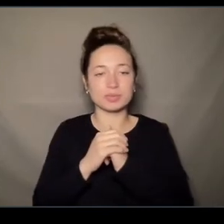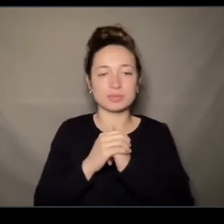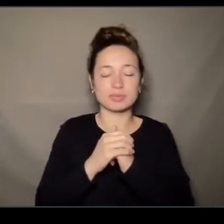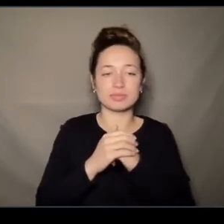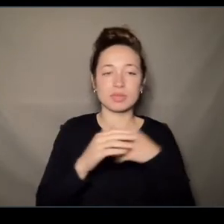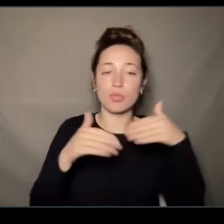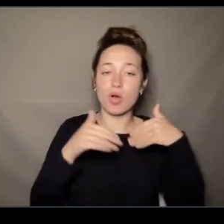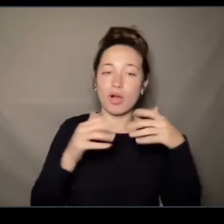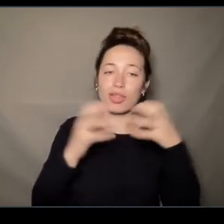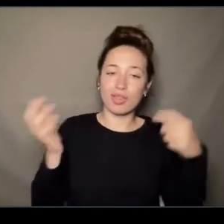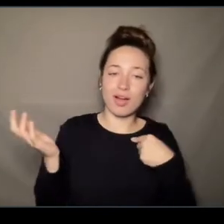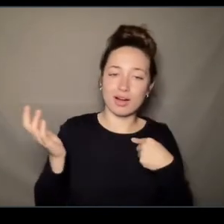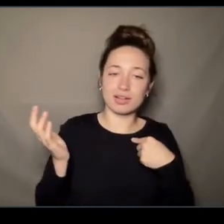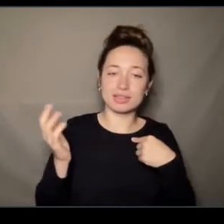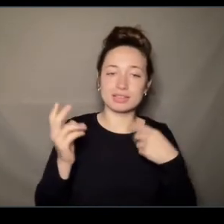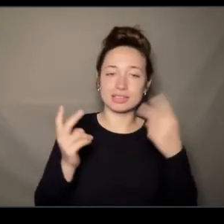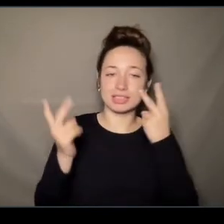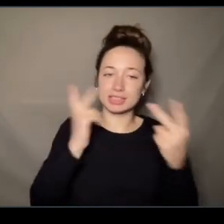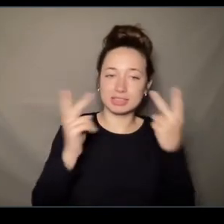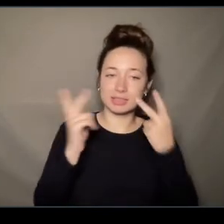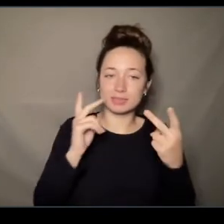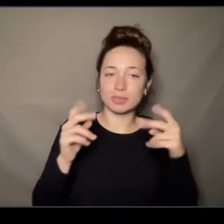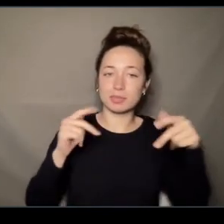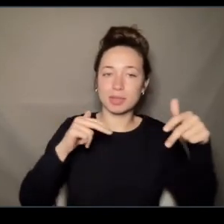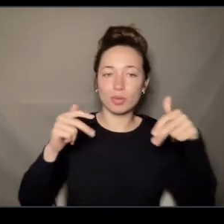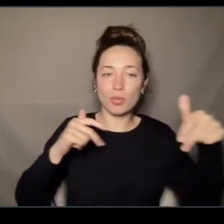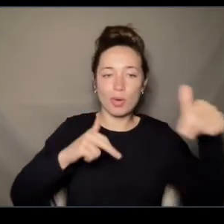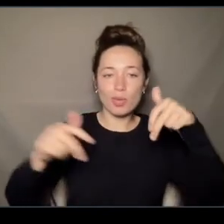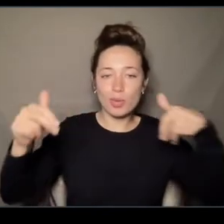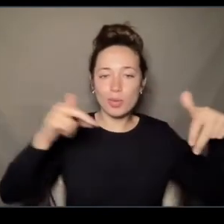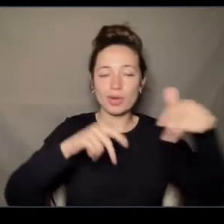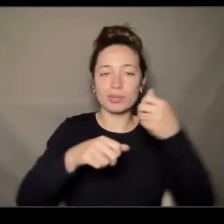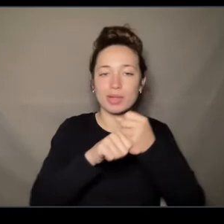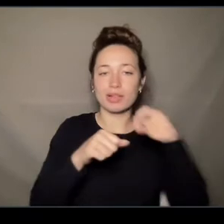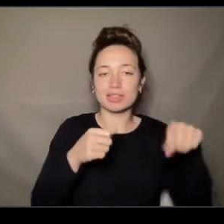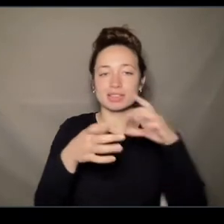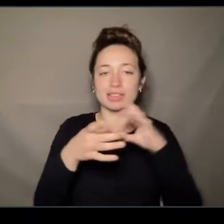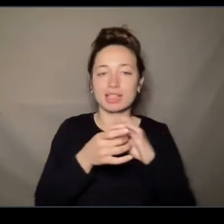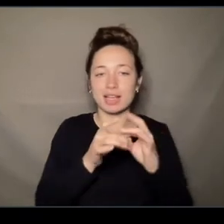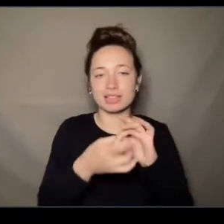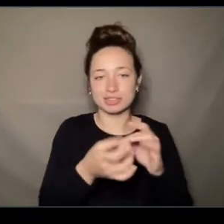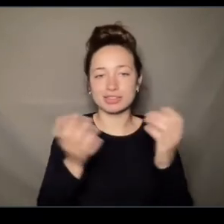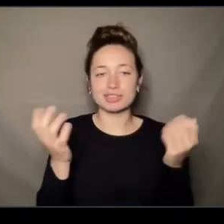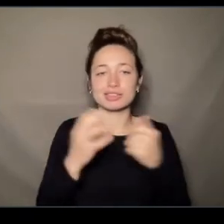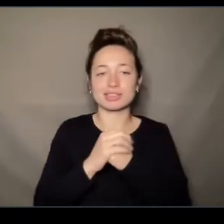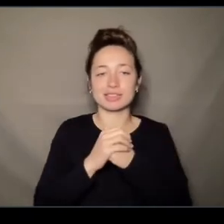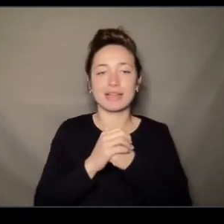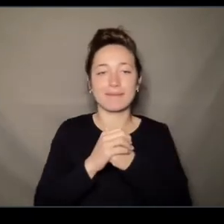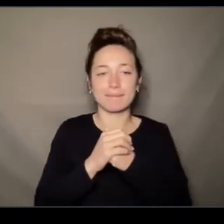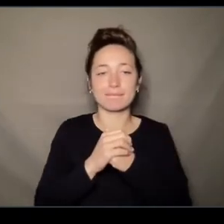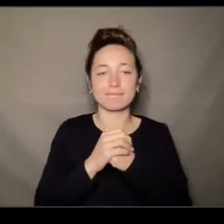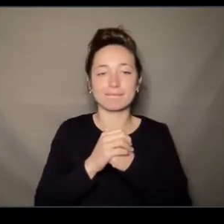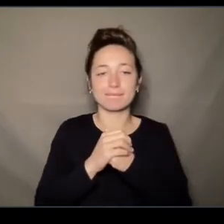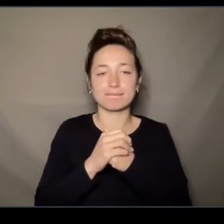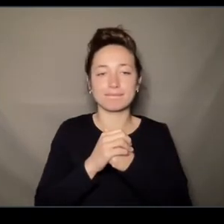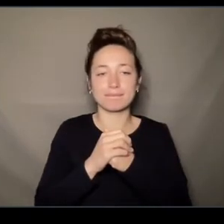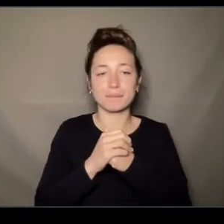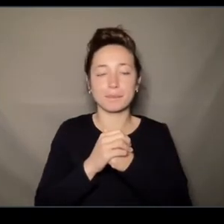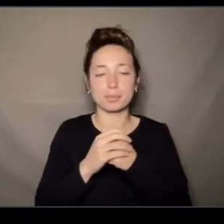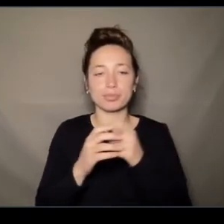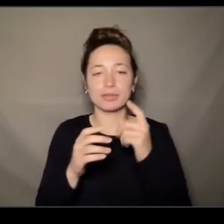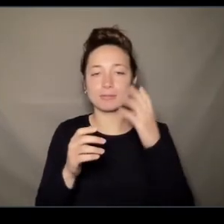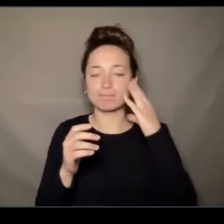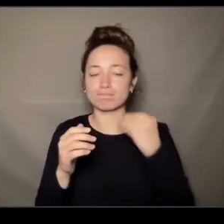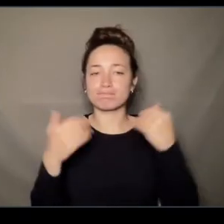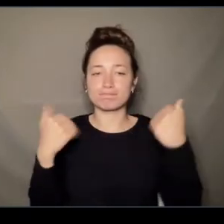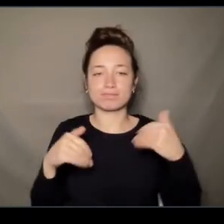wonderful. I walk a lot, and just seeing more and more people out walking and making those connections has been